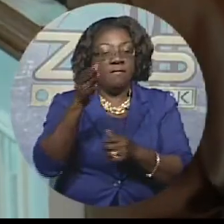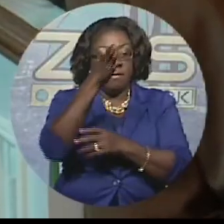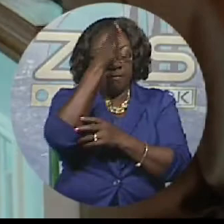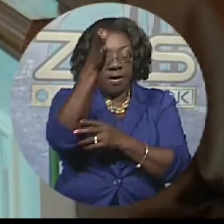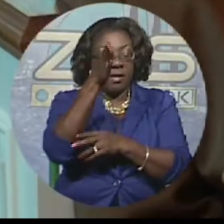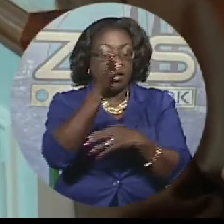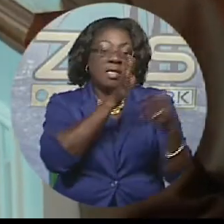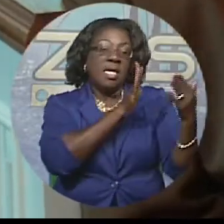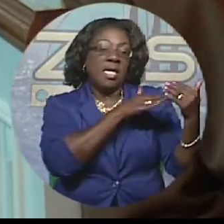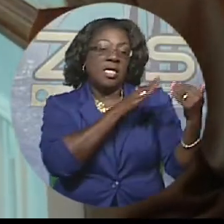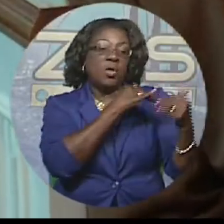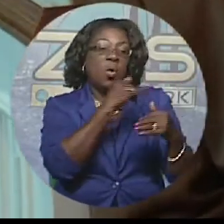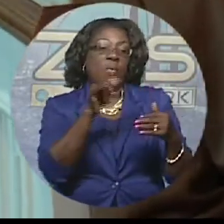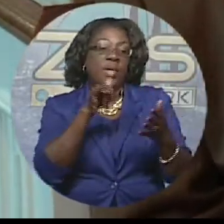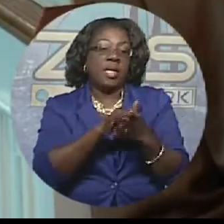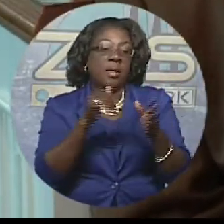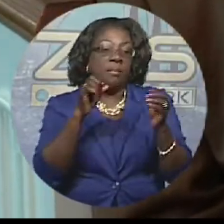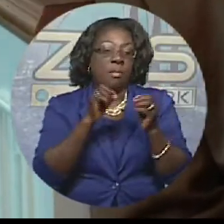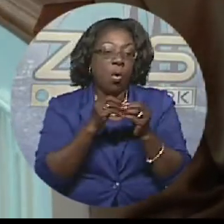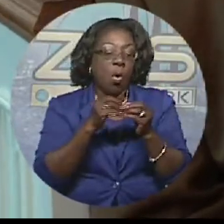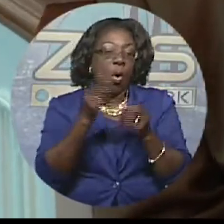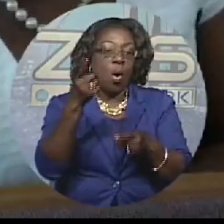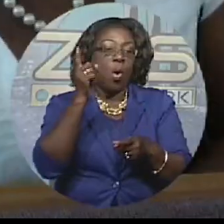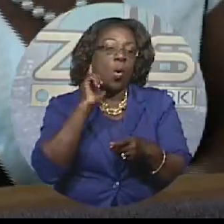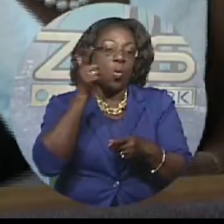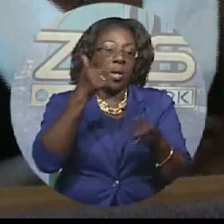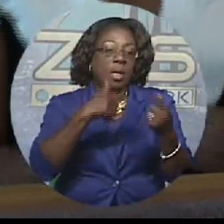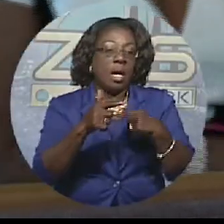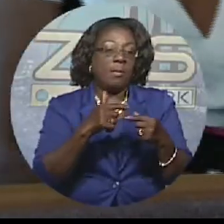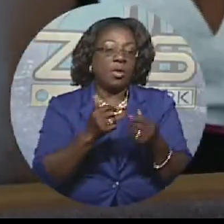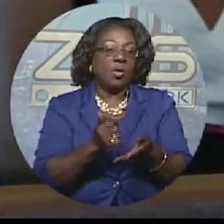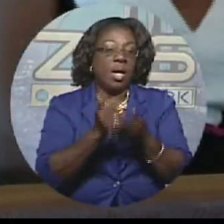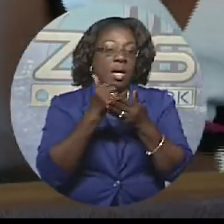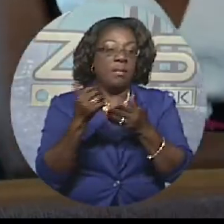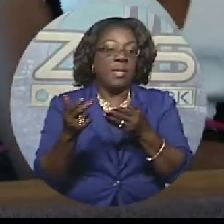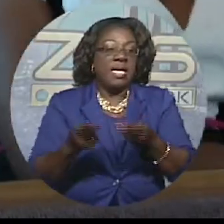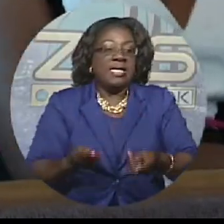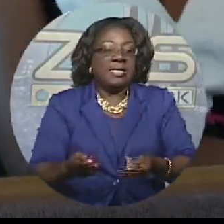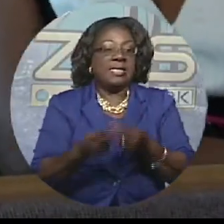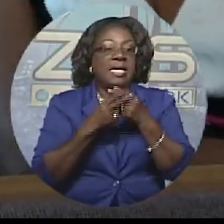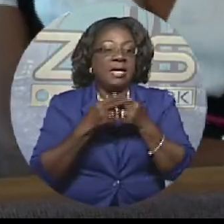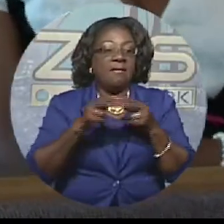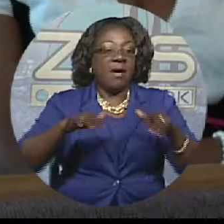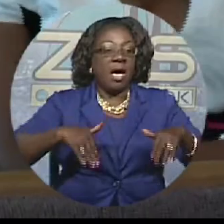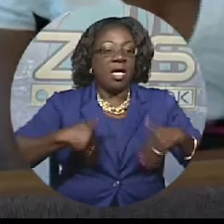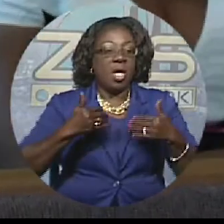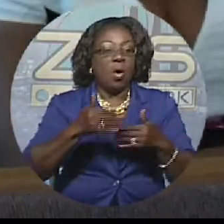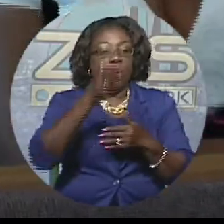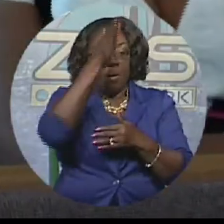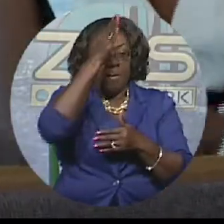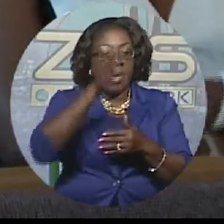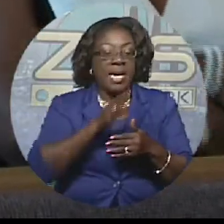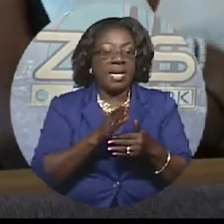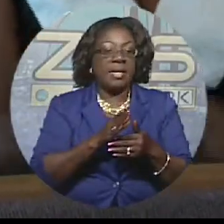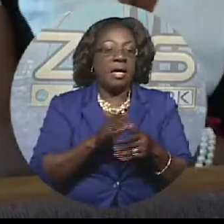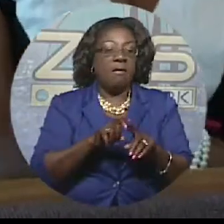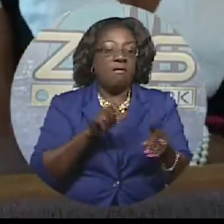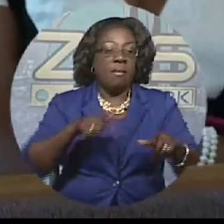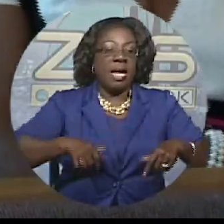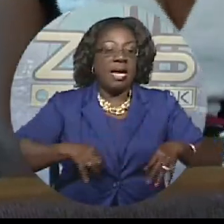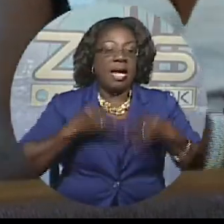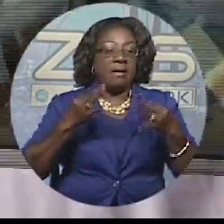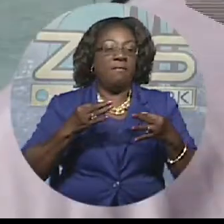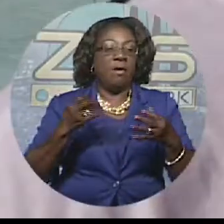more will see the great potential in this program to help save our young men from a life of crime. Kendino Knowles, ZNS Network